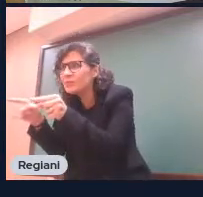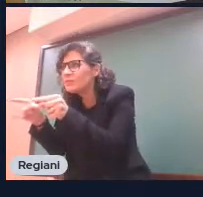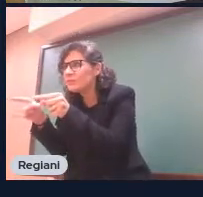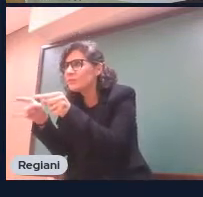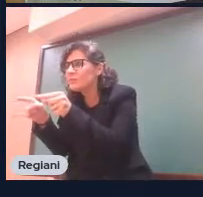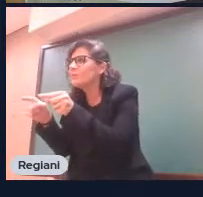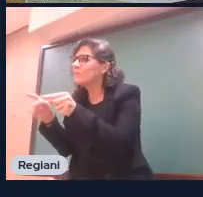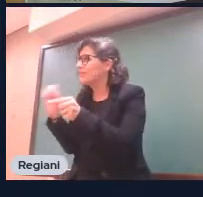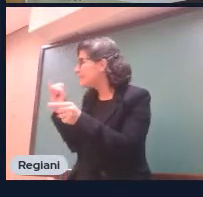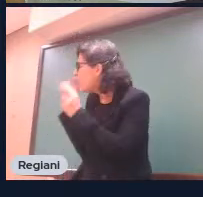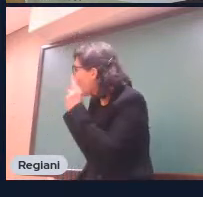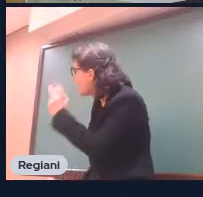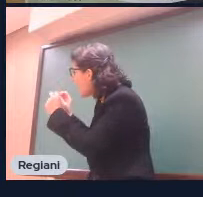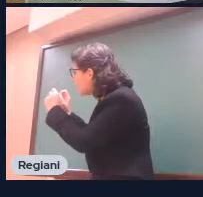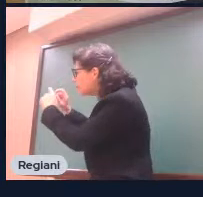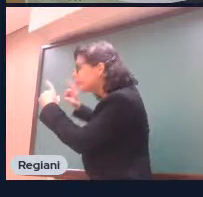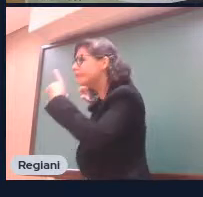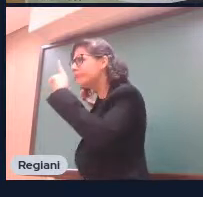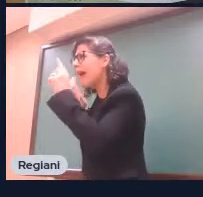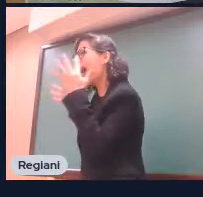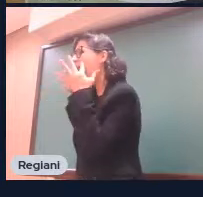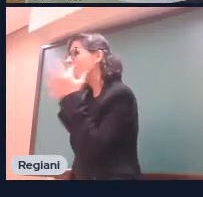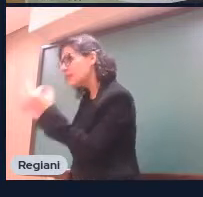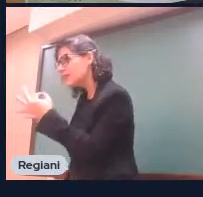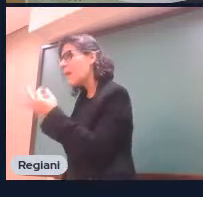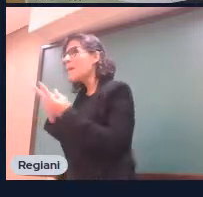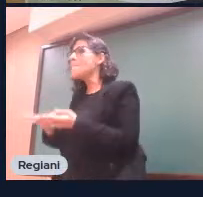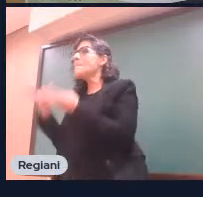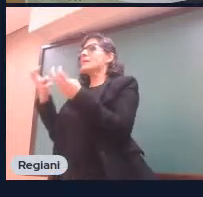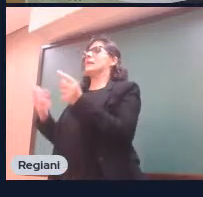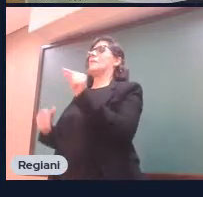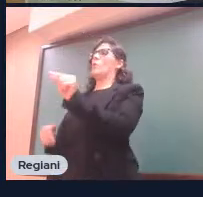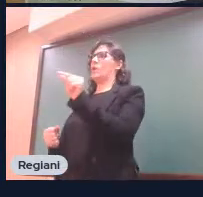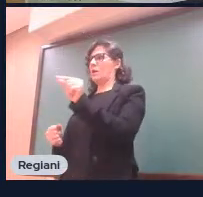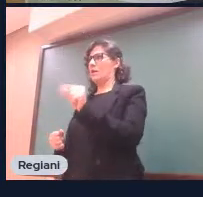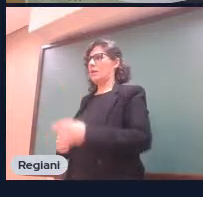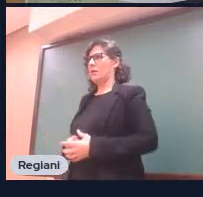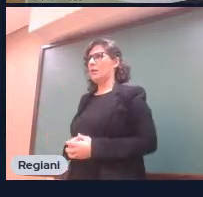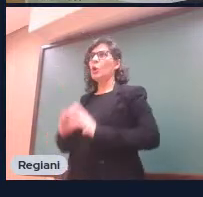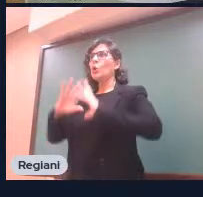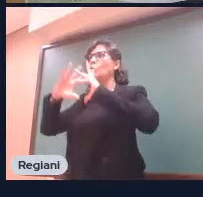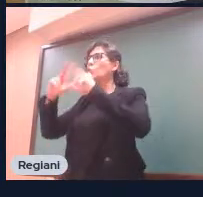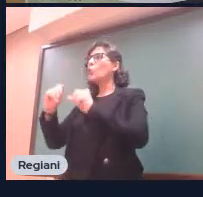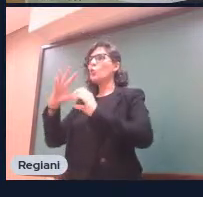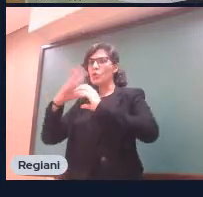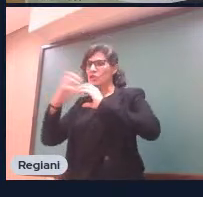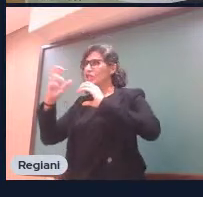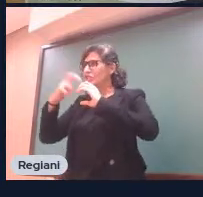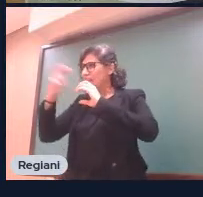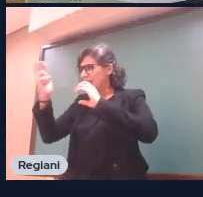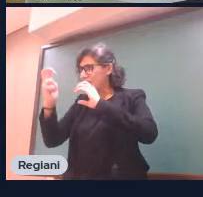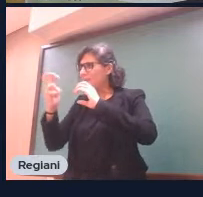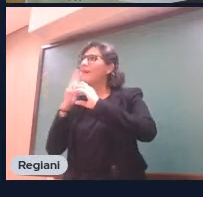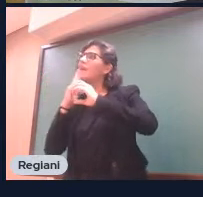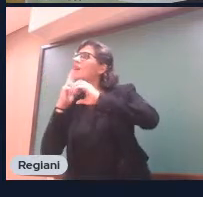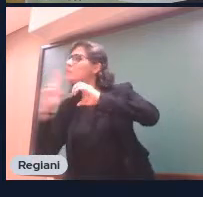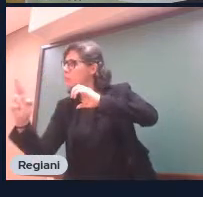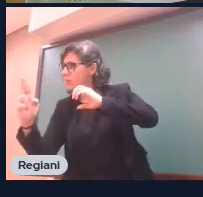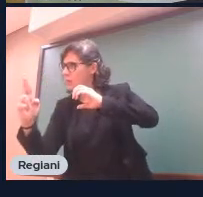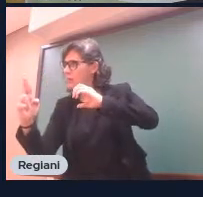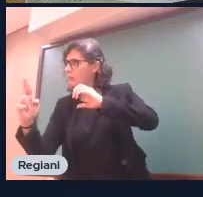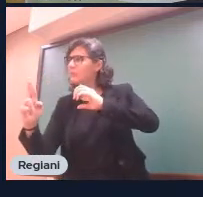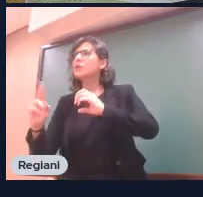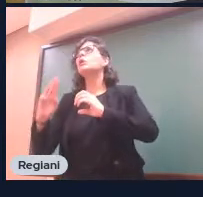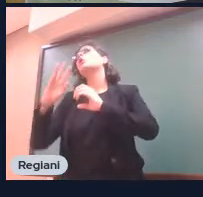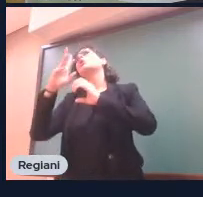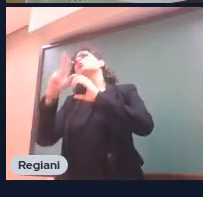carefully, you will see that everything that ChatGPT offers, not everything, the first